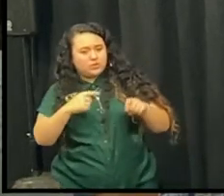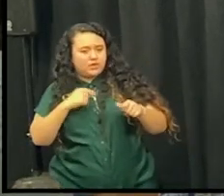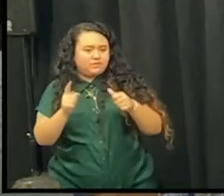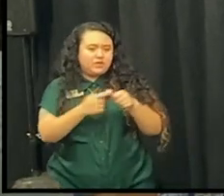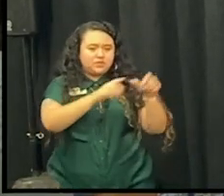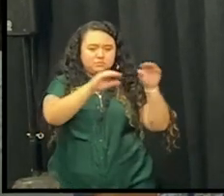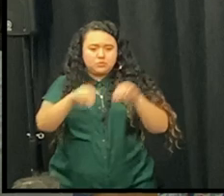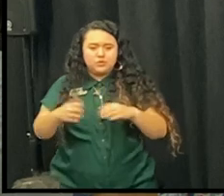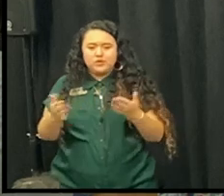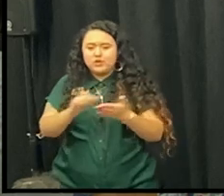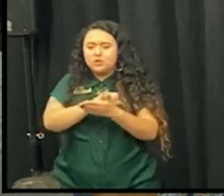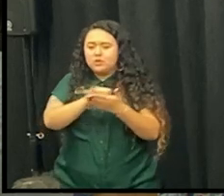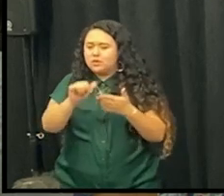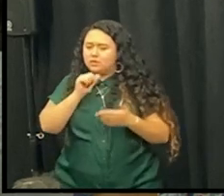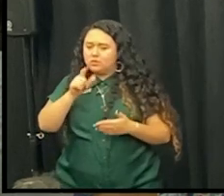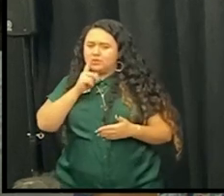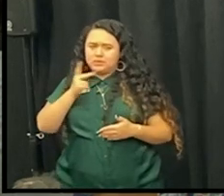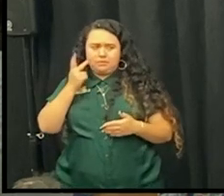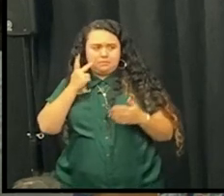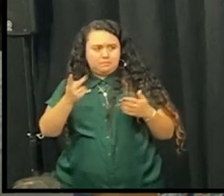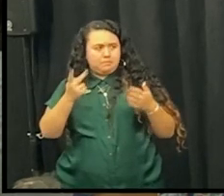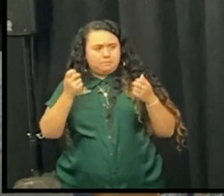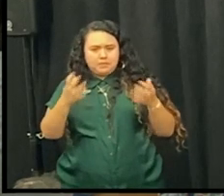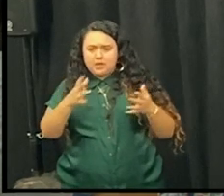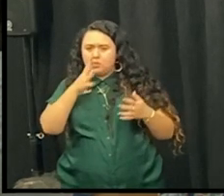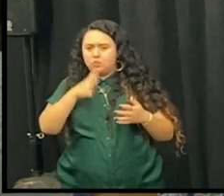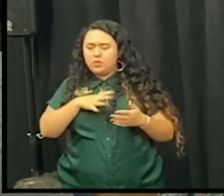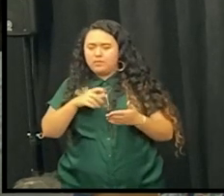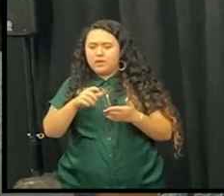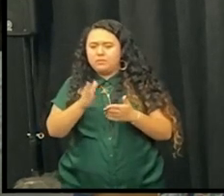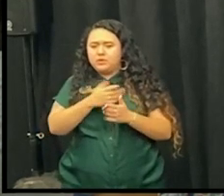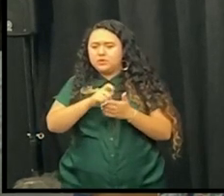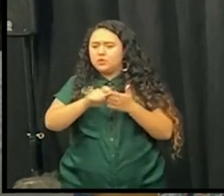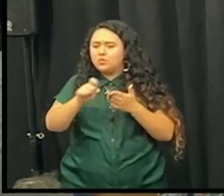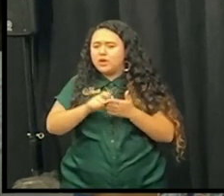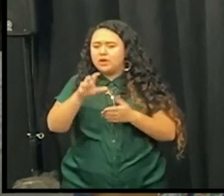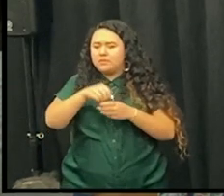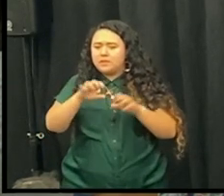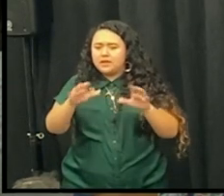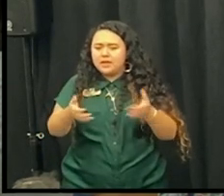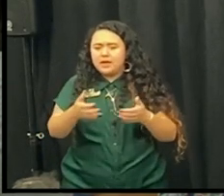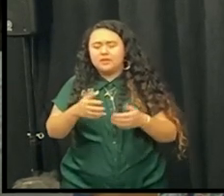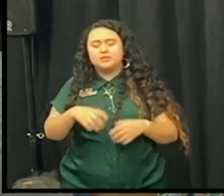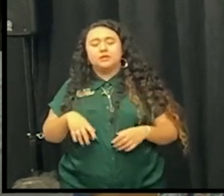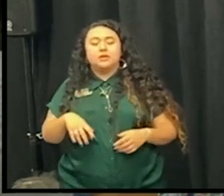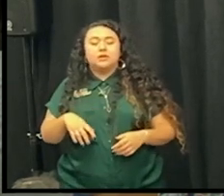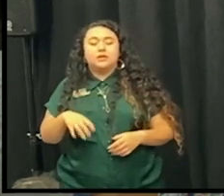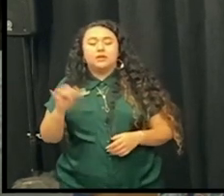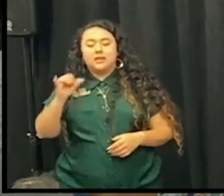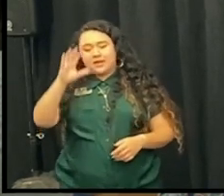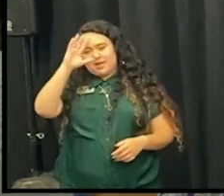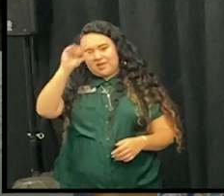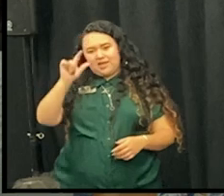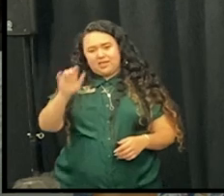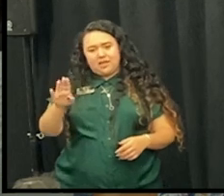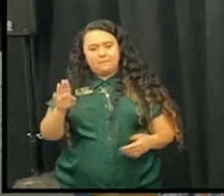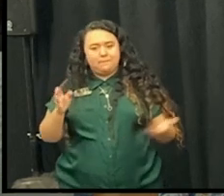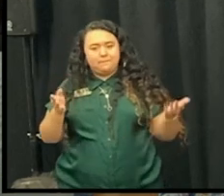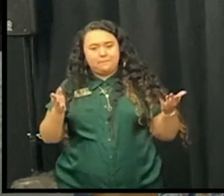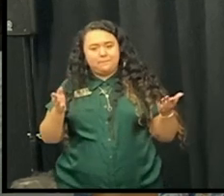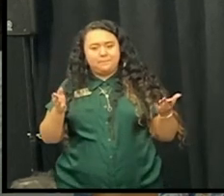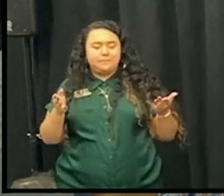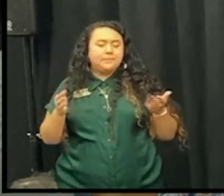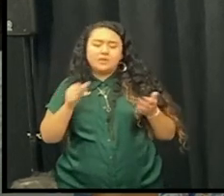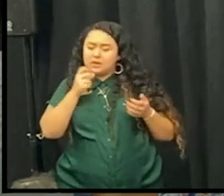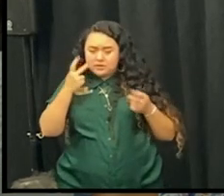New York, I didn't really see that many women composers in my class, and also it was kind of like a guys' club. Like